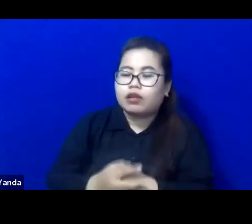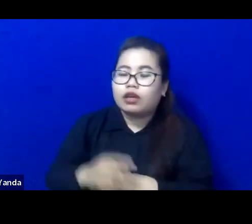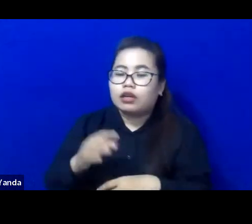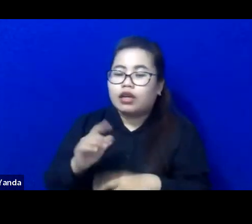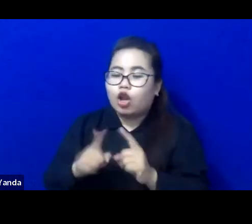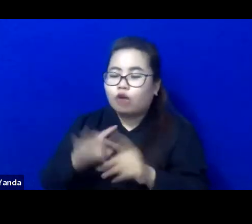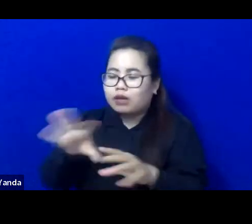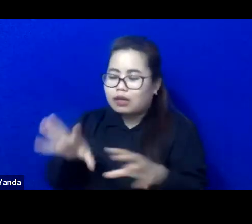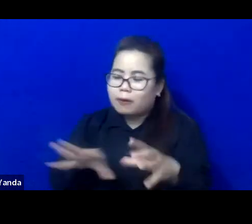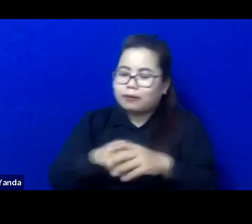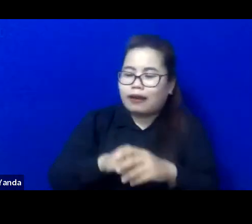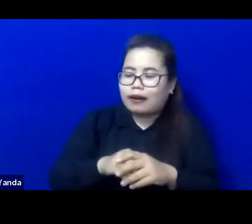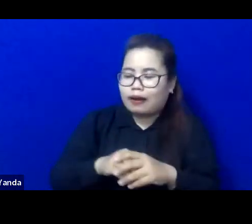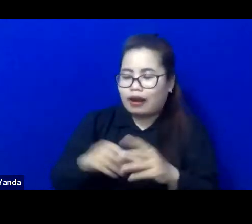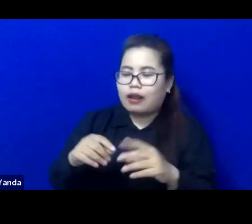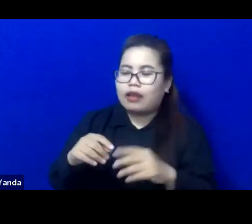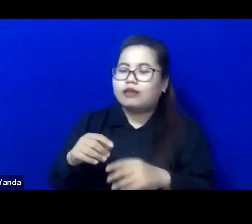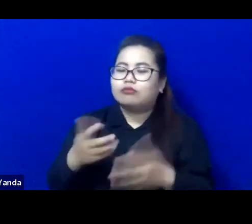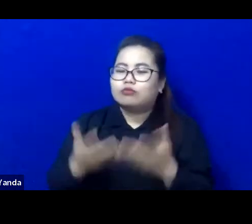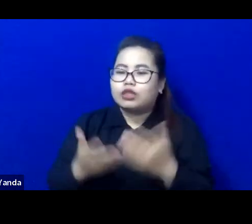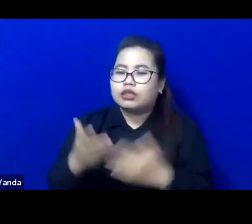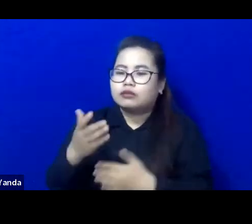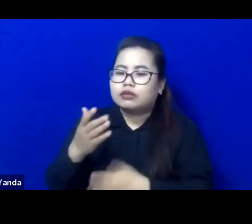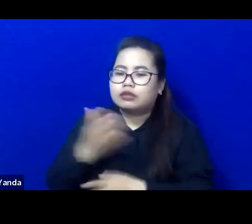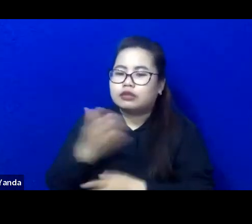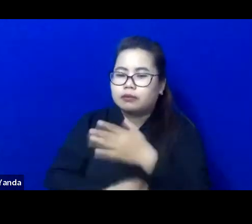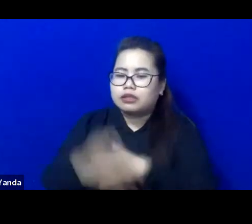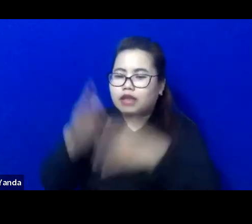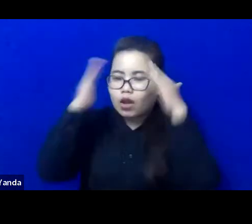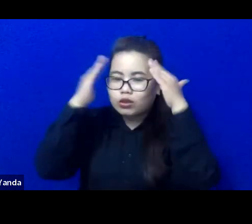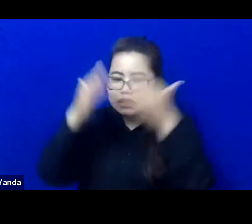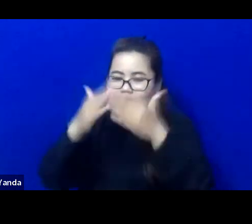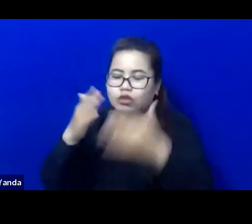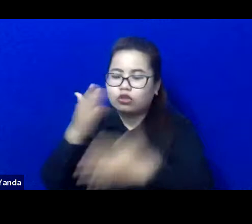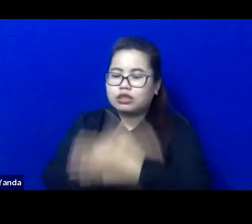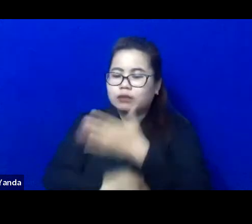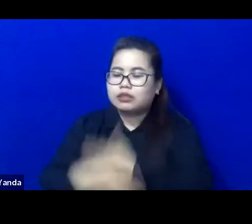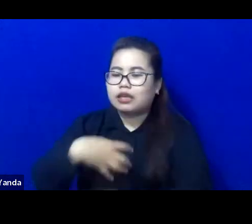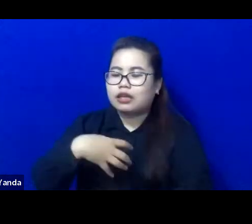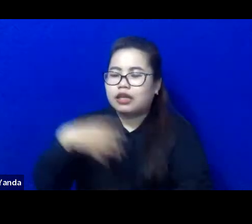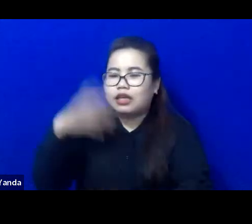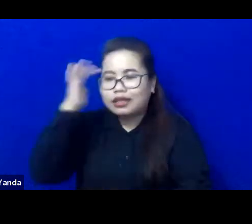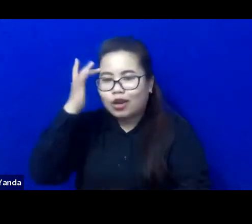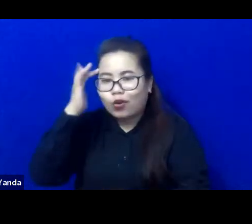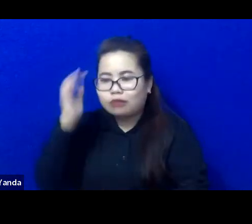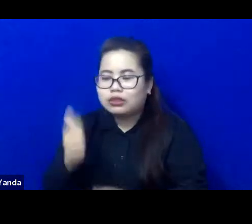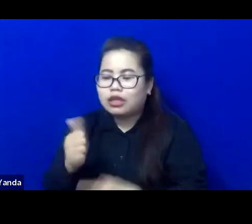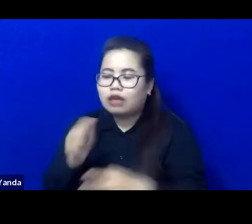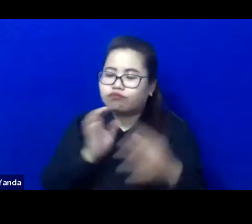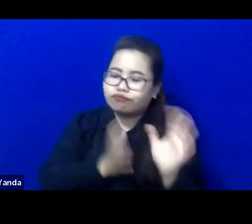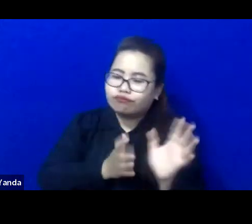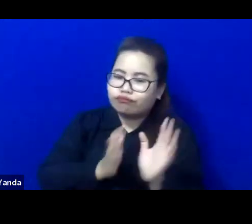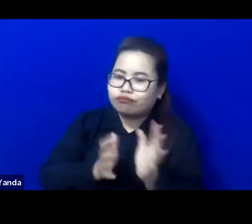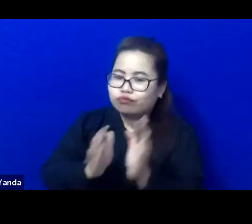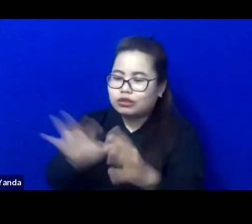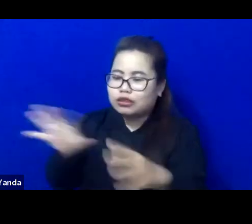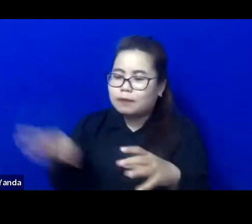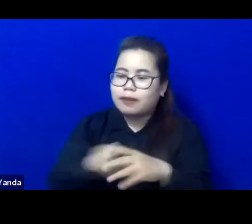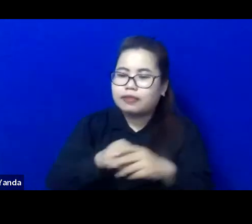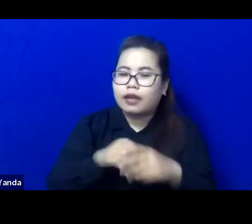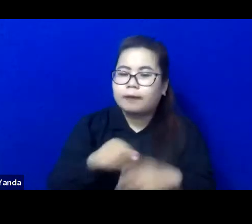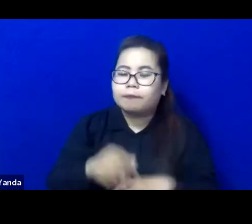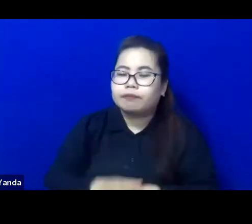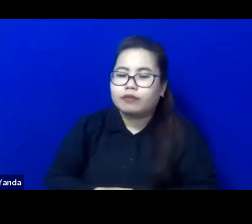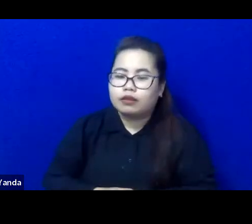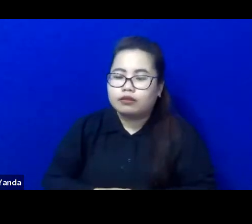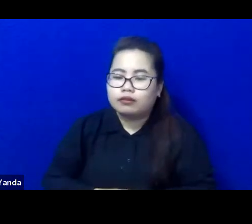in those conversations is really important, so that in an inclusive way we find those strategies.